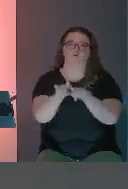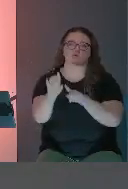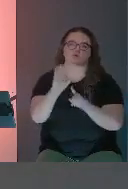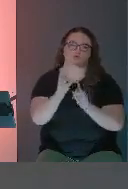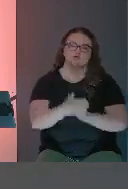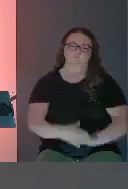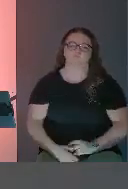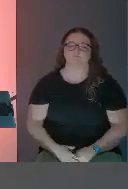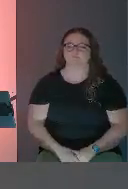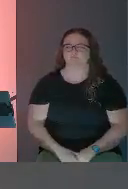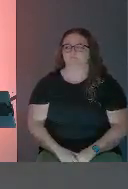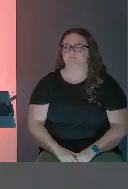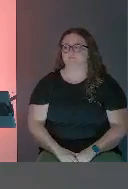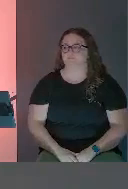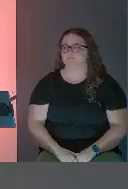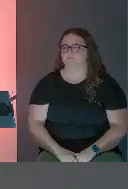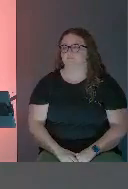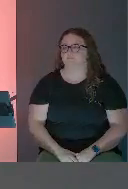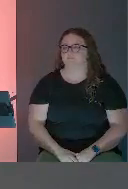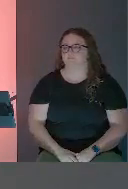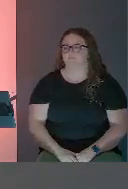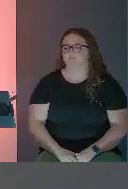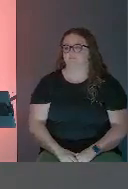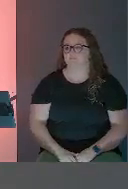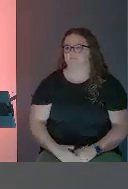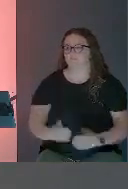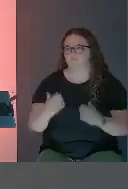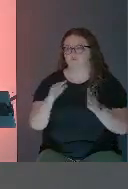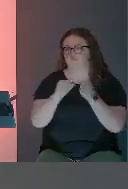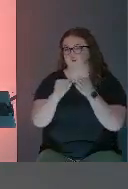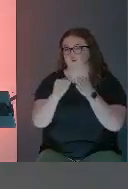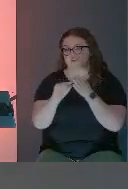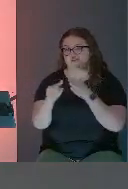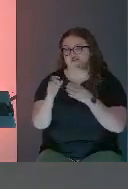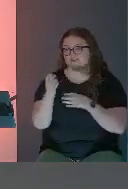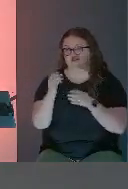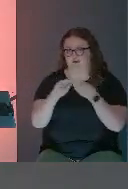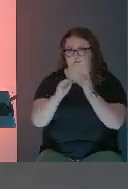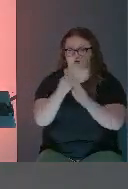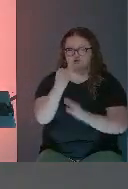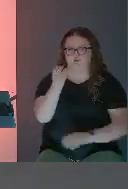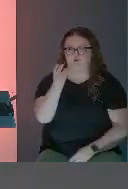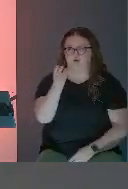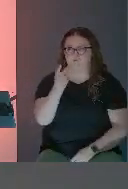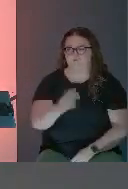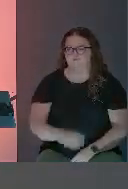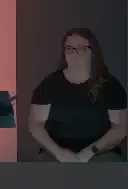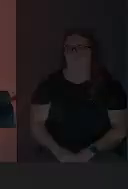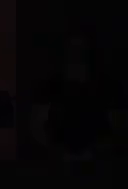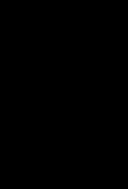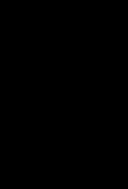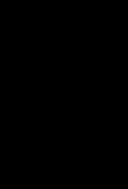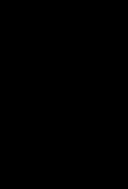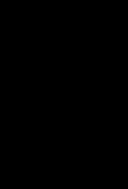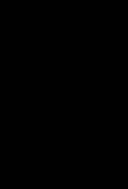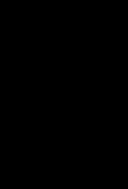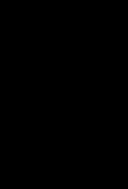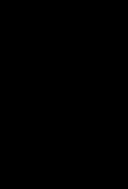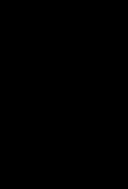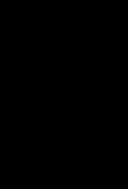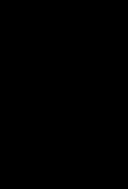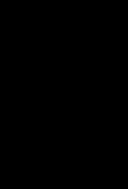we find ourselves in America today. Look at verse number 12 of 1 Thessalonians 5. This is our text, two